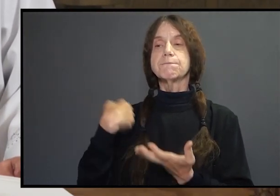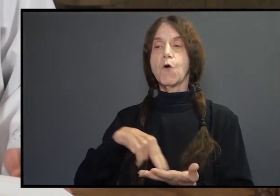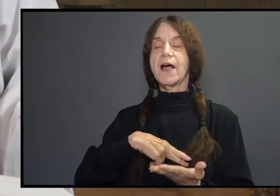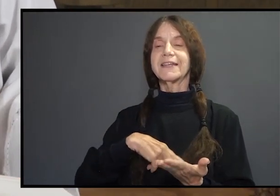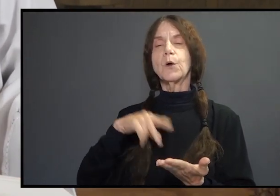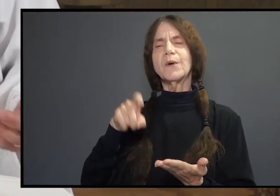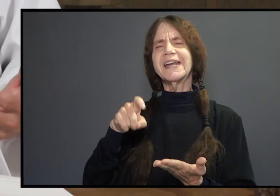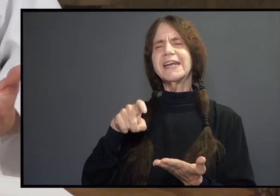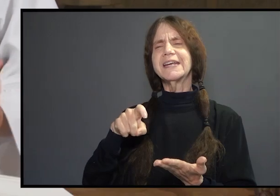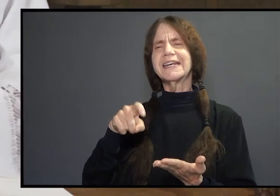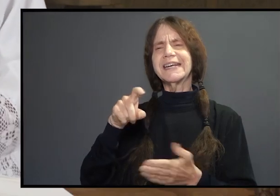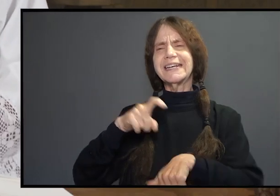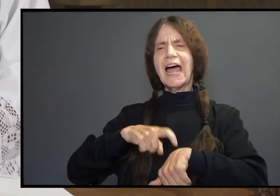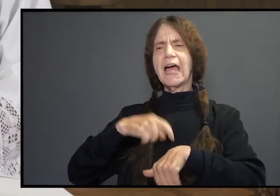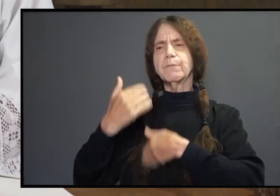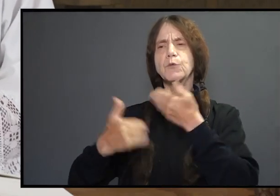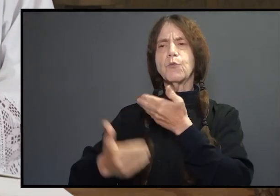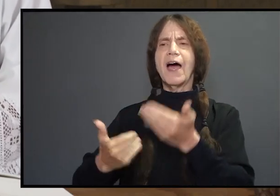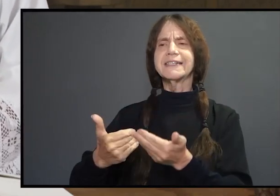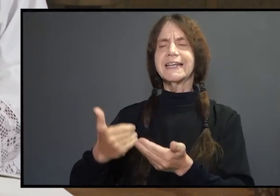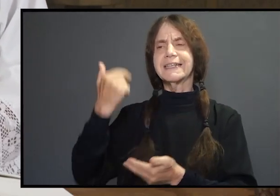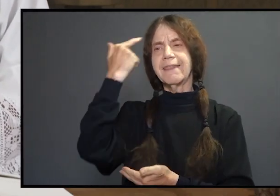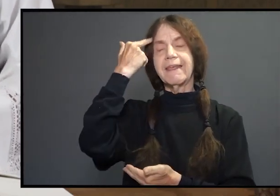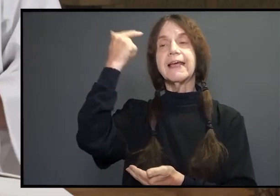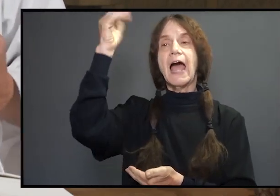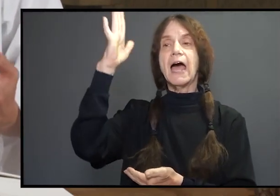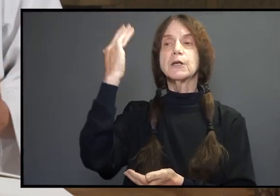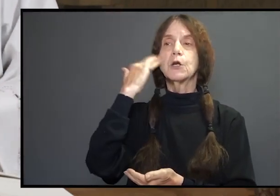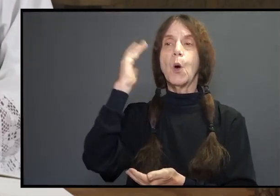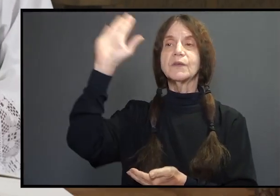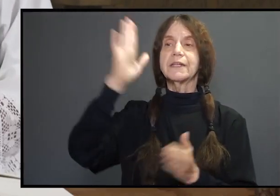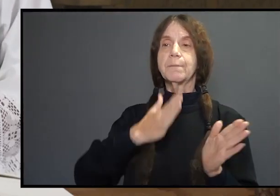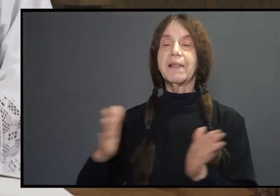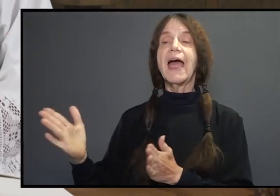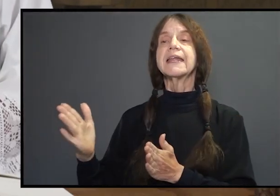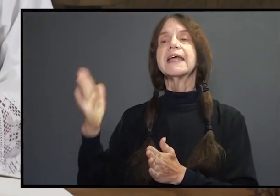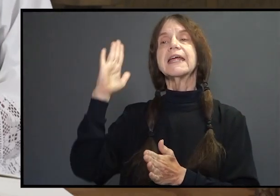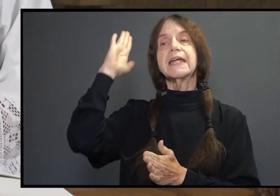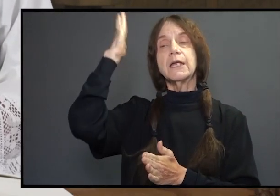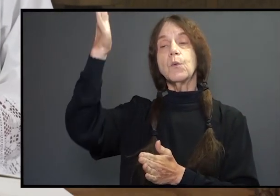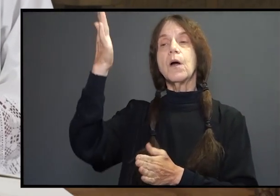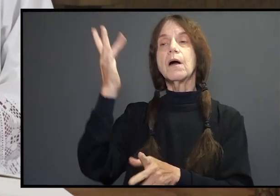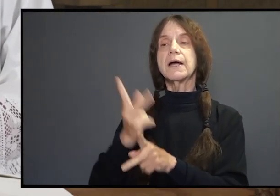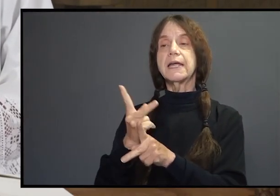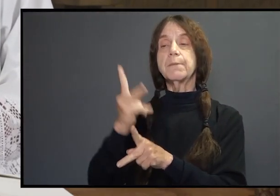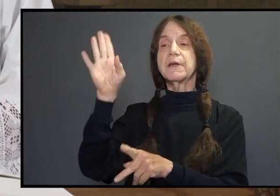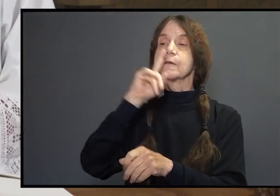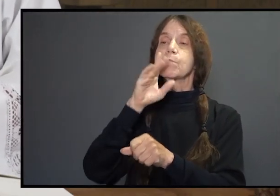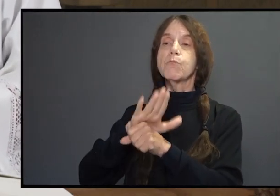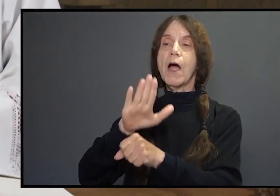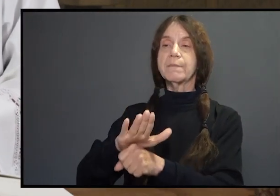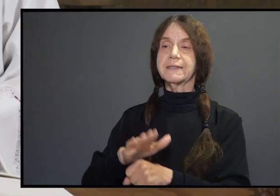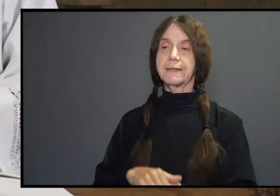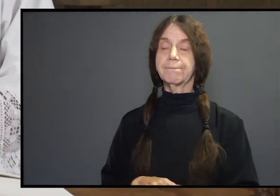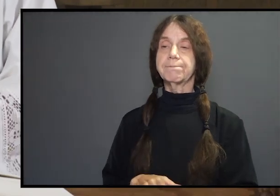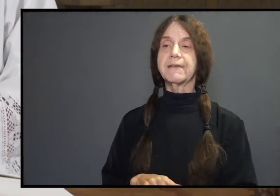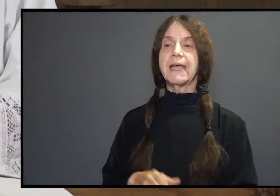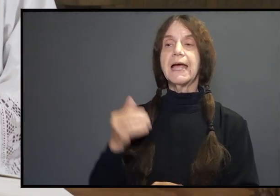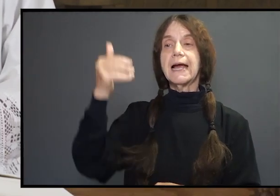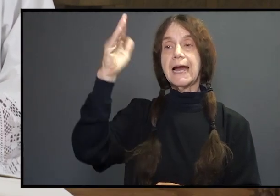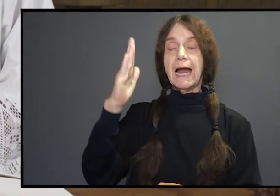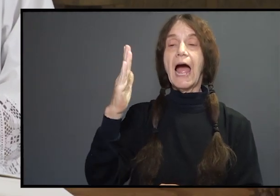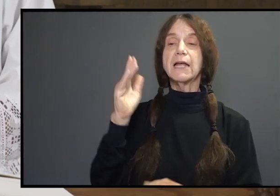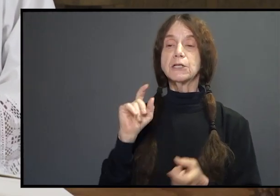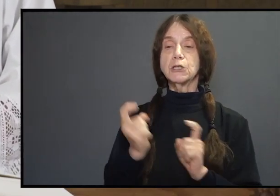through things and realize God knows what He is doing and that He is faithful to His word of promise. It is He